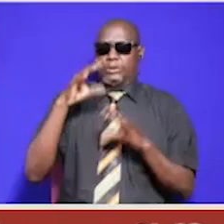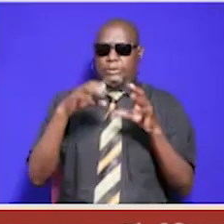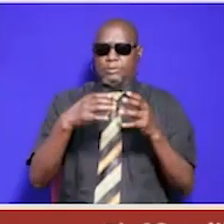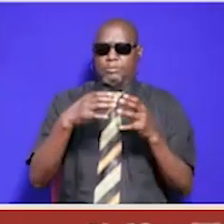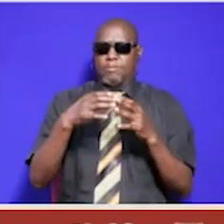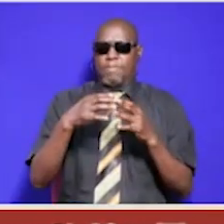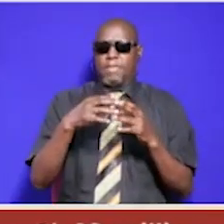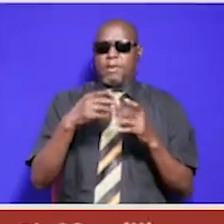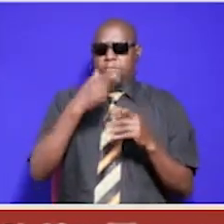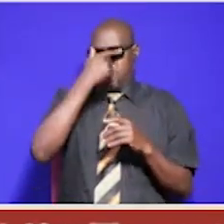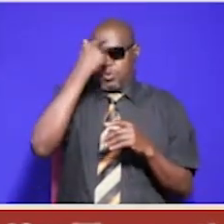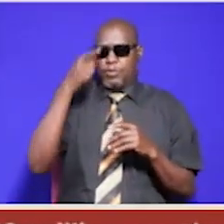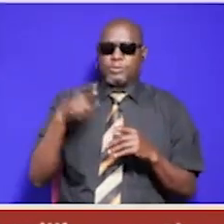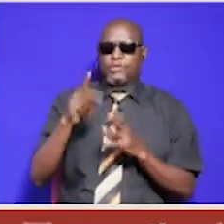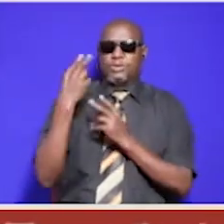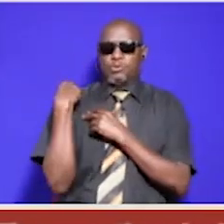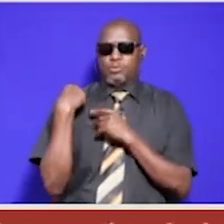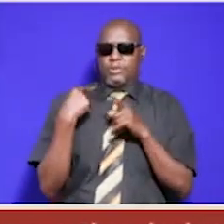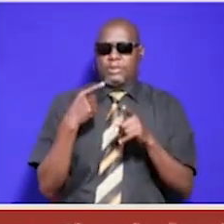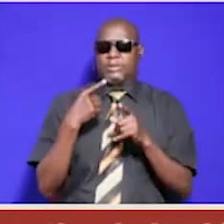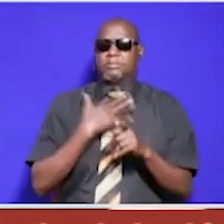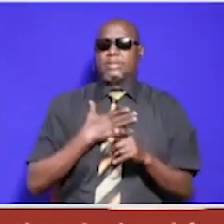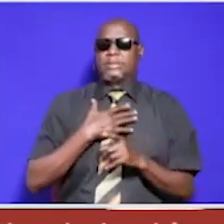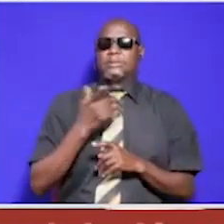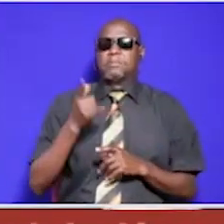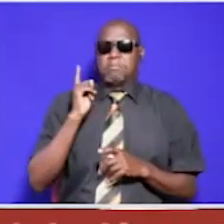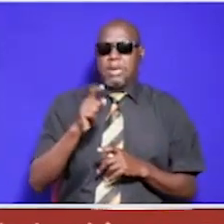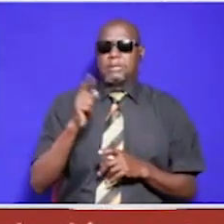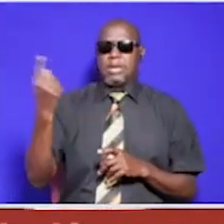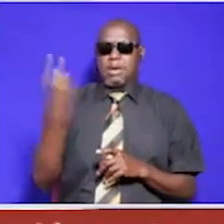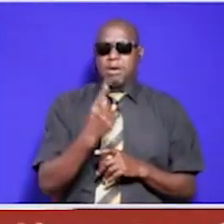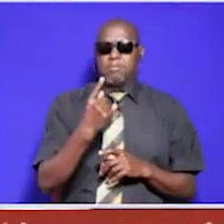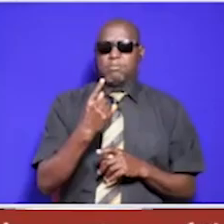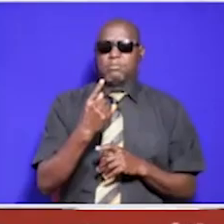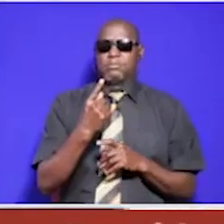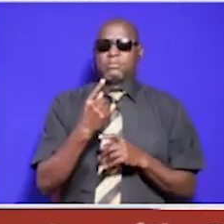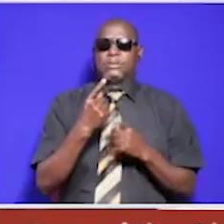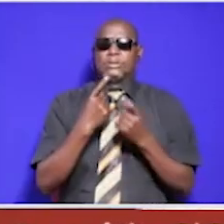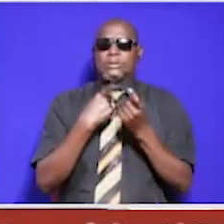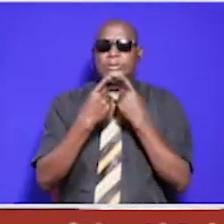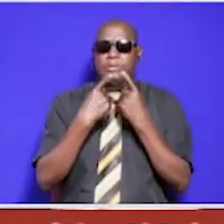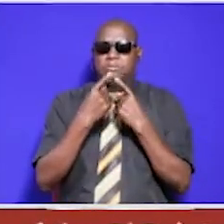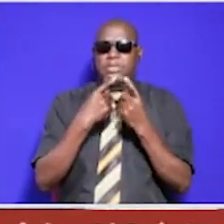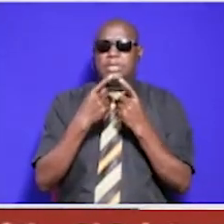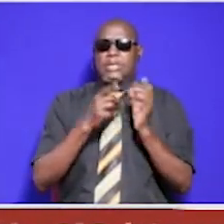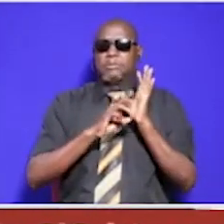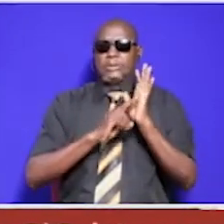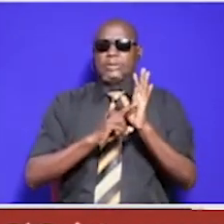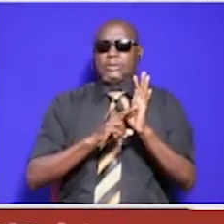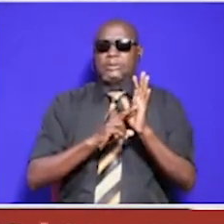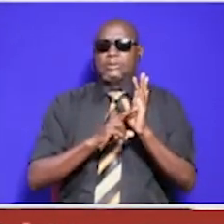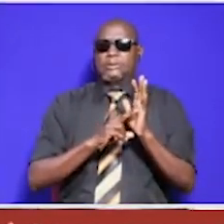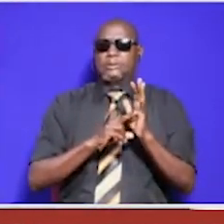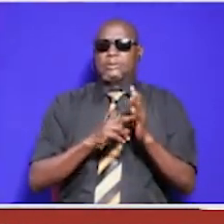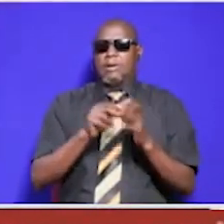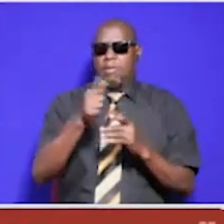charge of this, kindly come out, speak on behalf of those that cannot speak of themselves. Please come